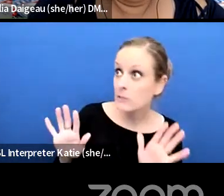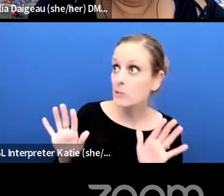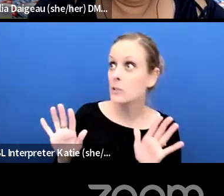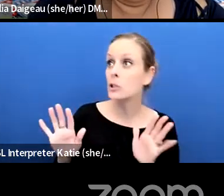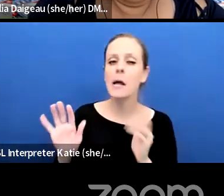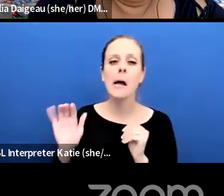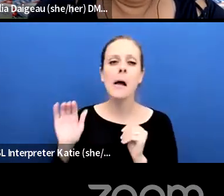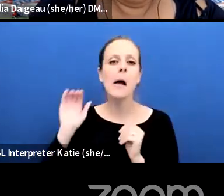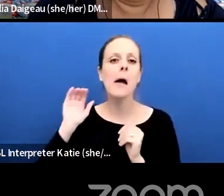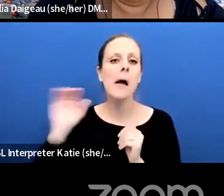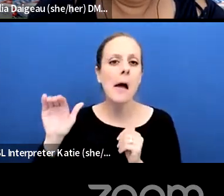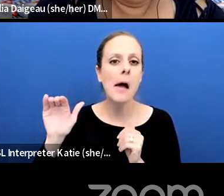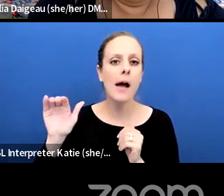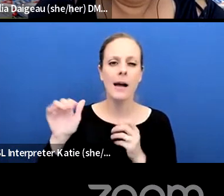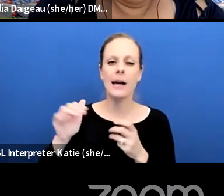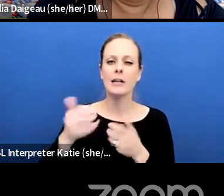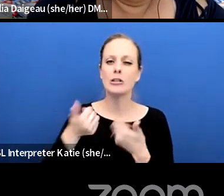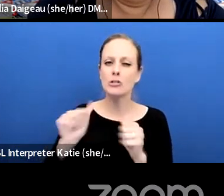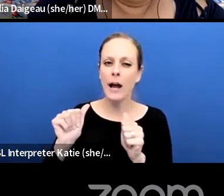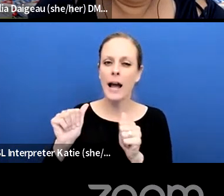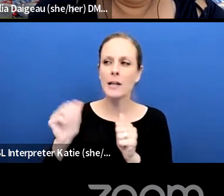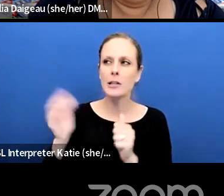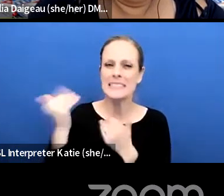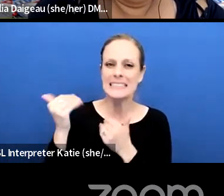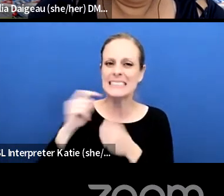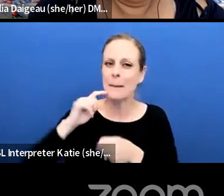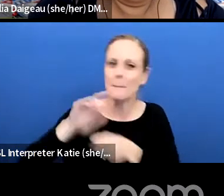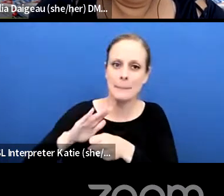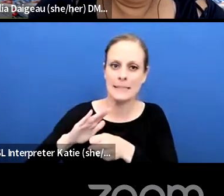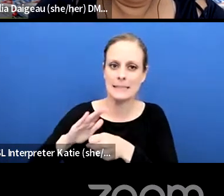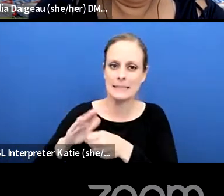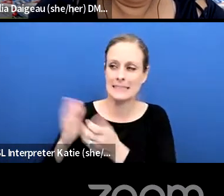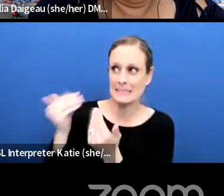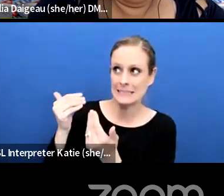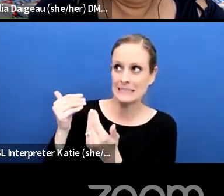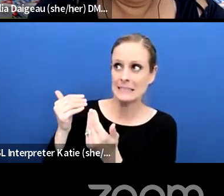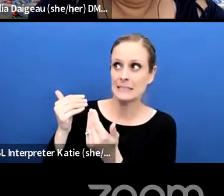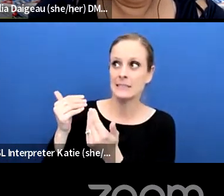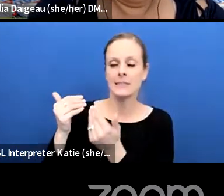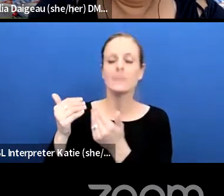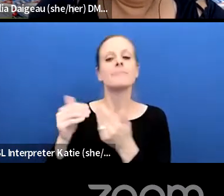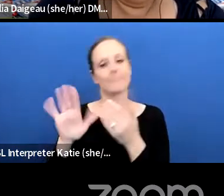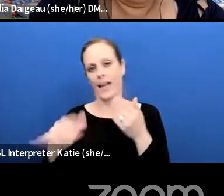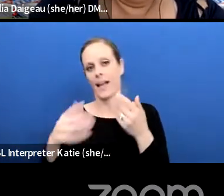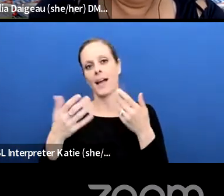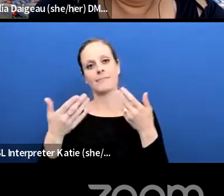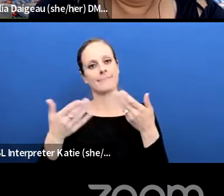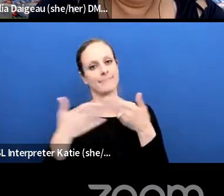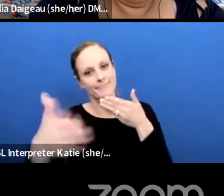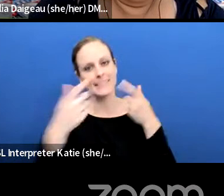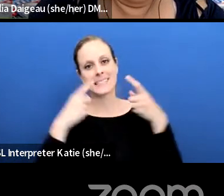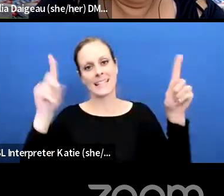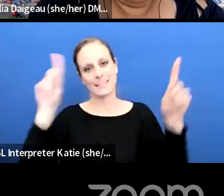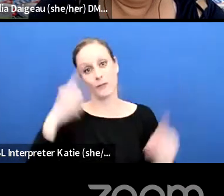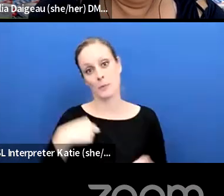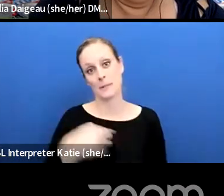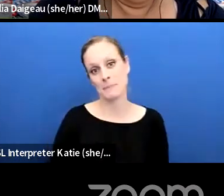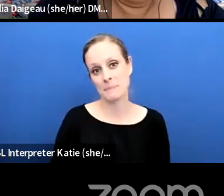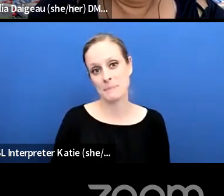get that commitment from that individual, and that will make it successful for me.